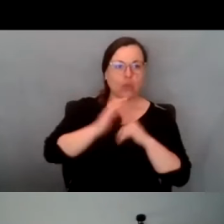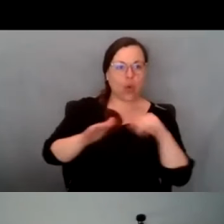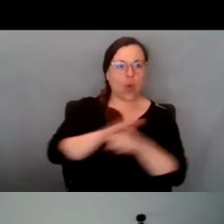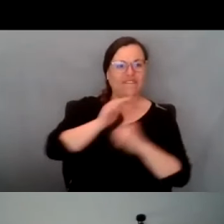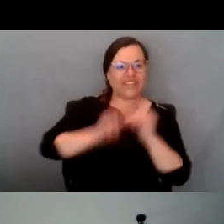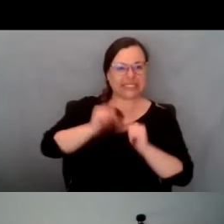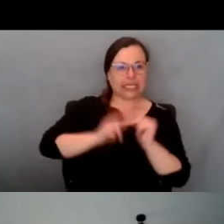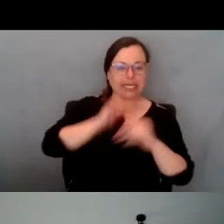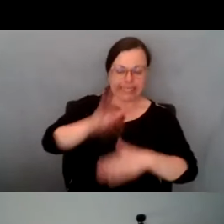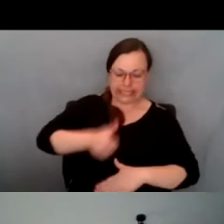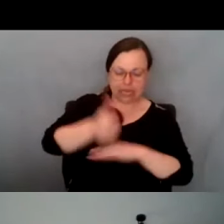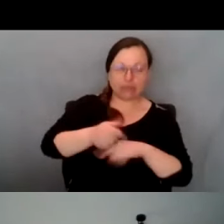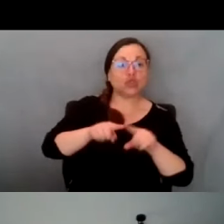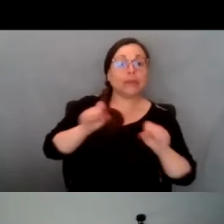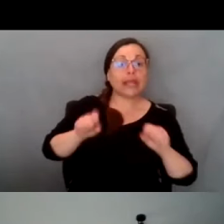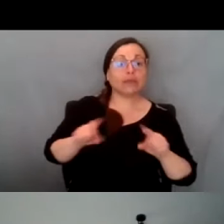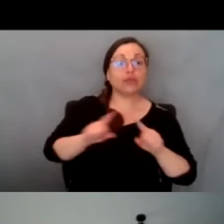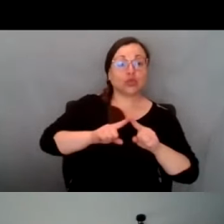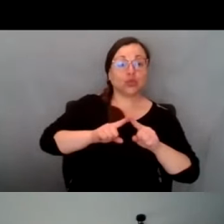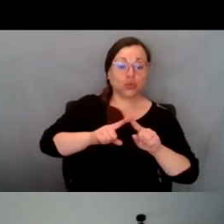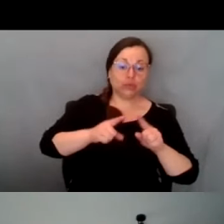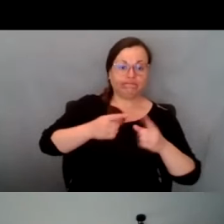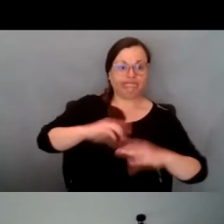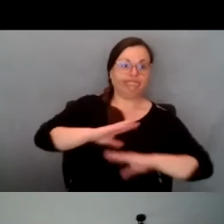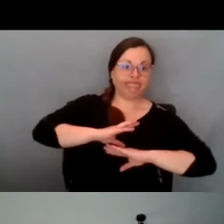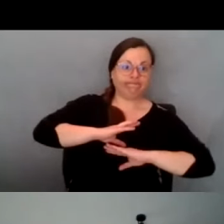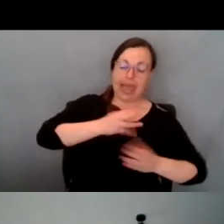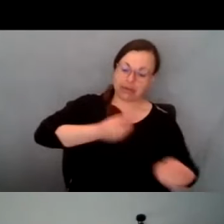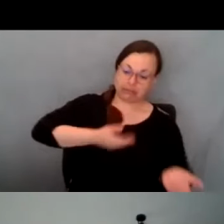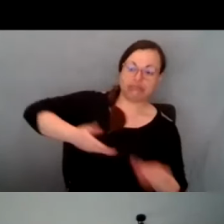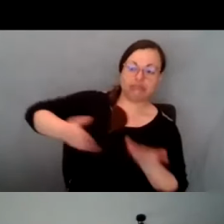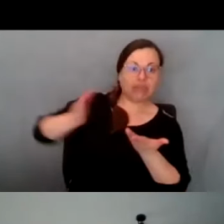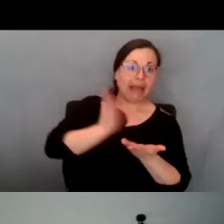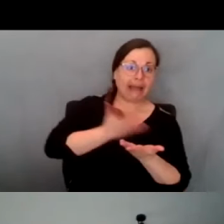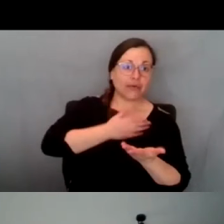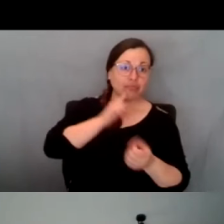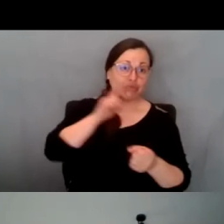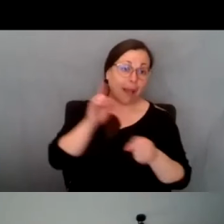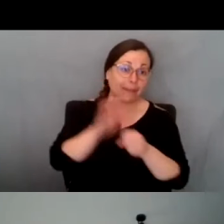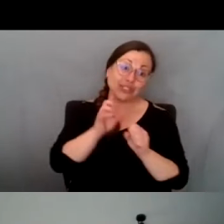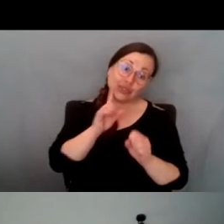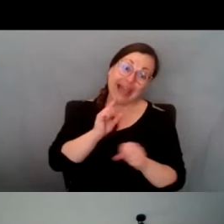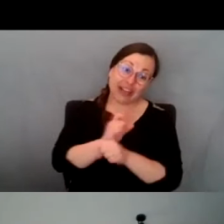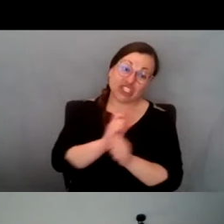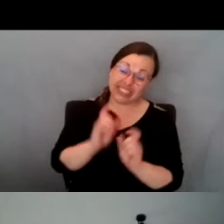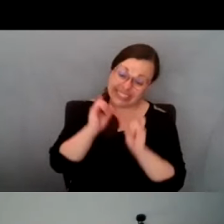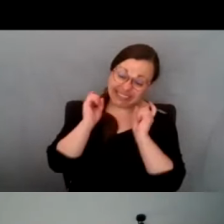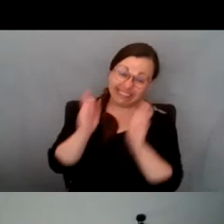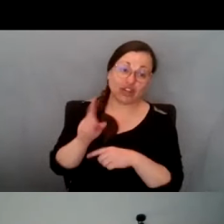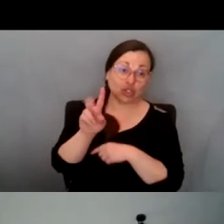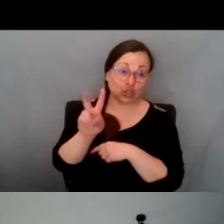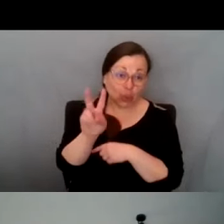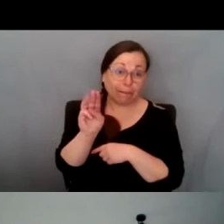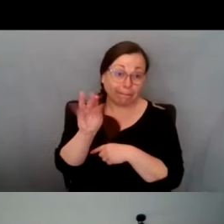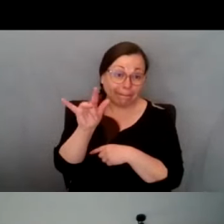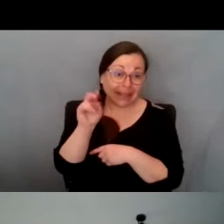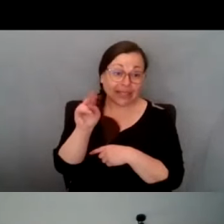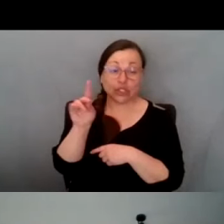to be able to deliver on our promises of delivering 2 million doses. Very importantly is